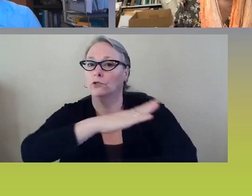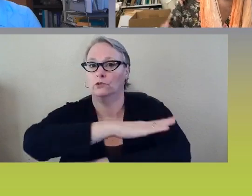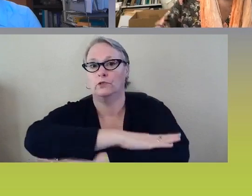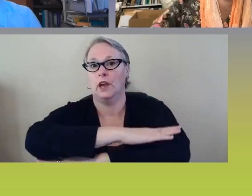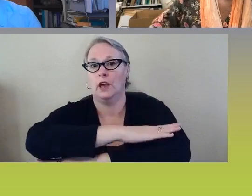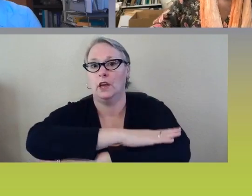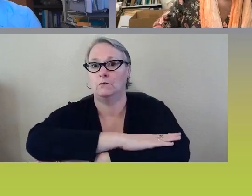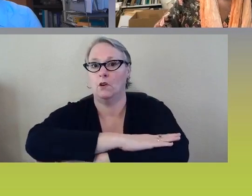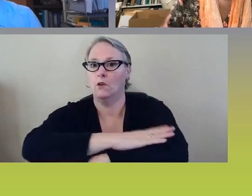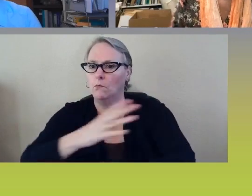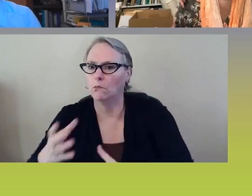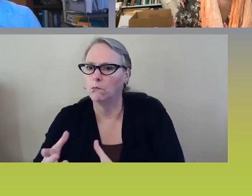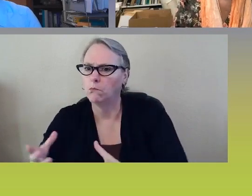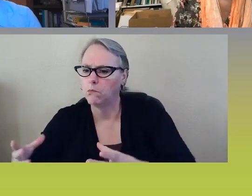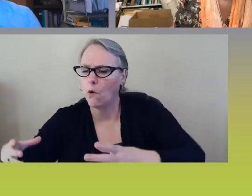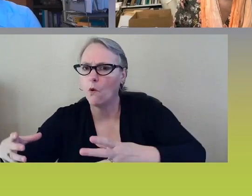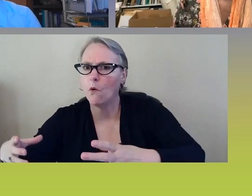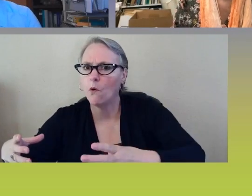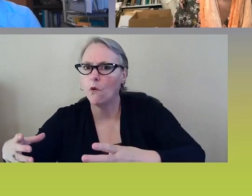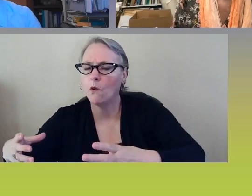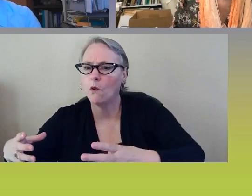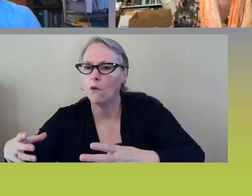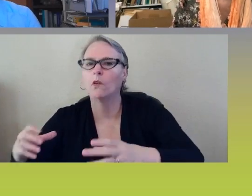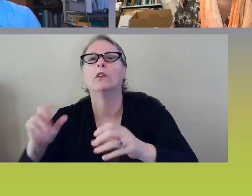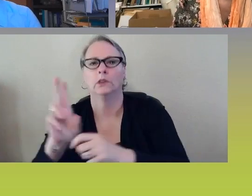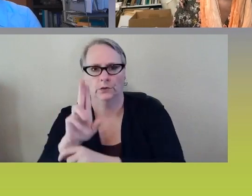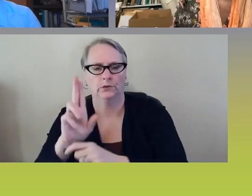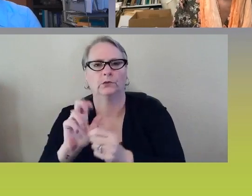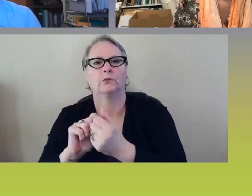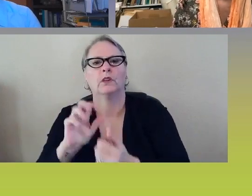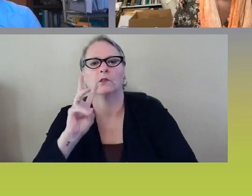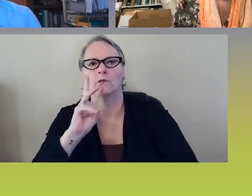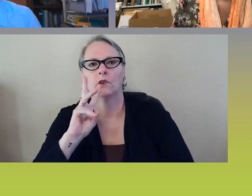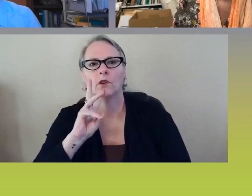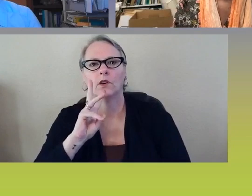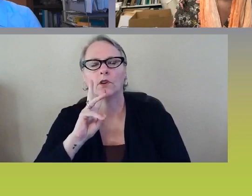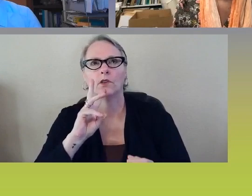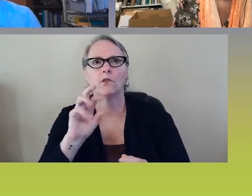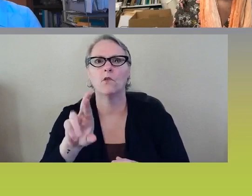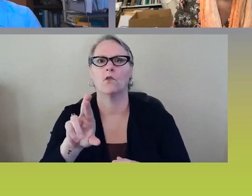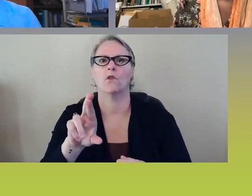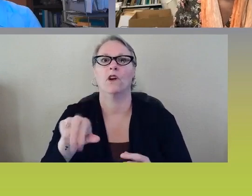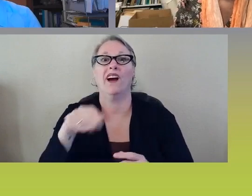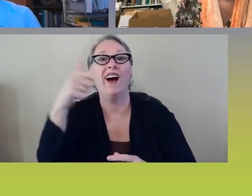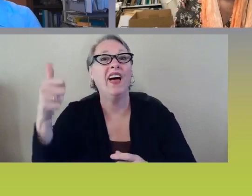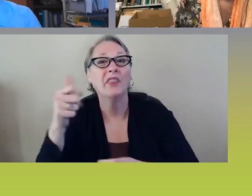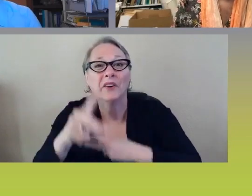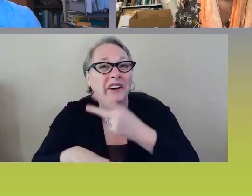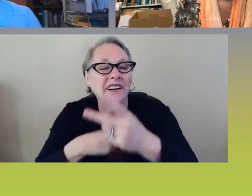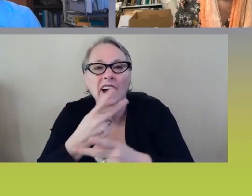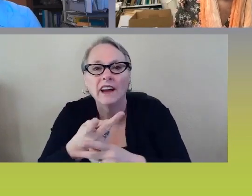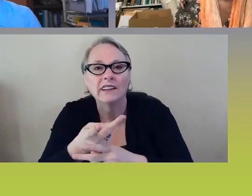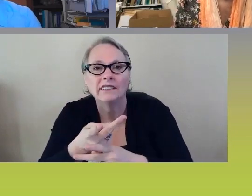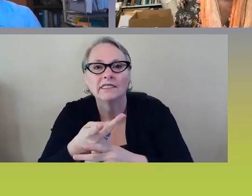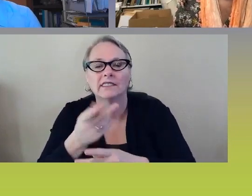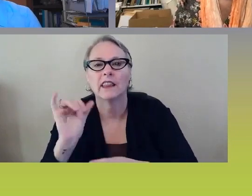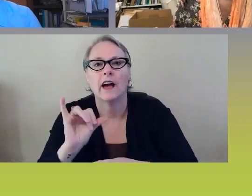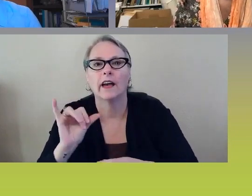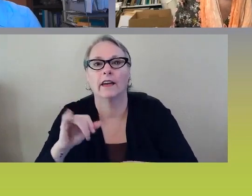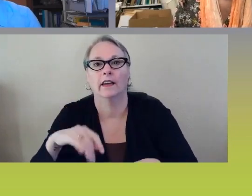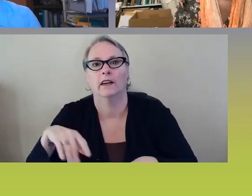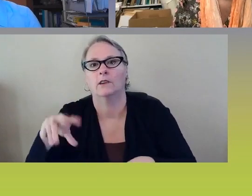a bowl or something. Could be used with water or with other type of substances, not only water. It could be